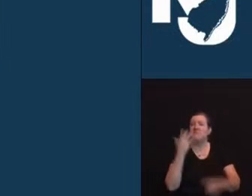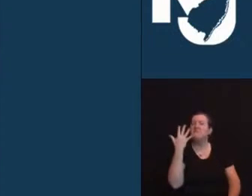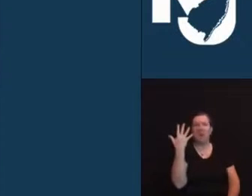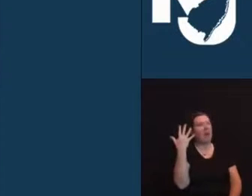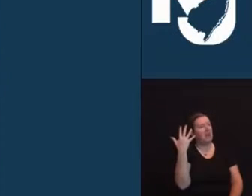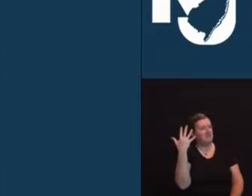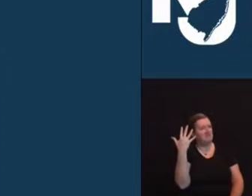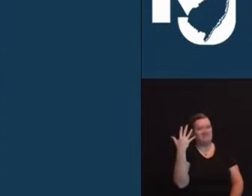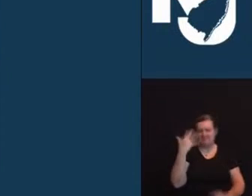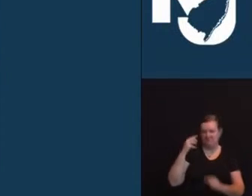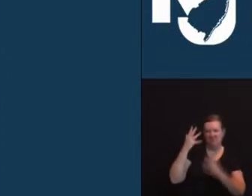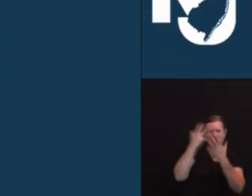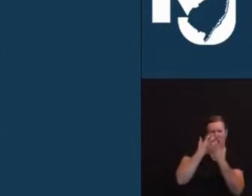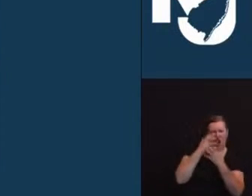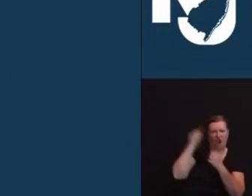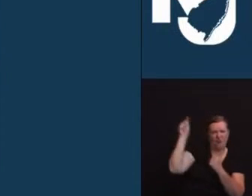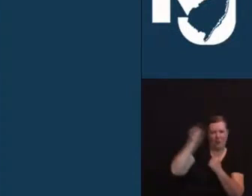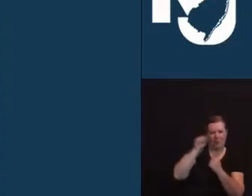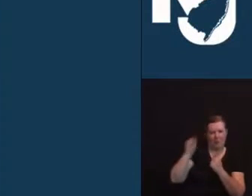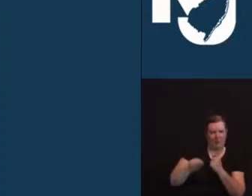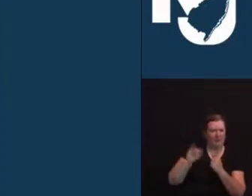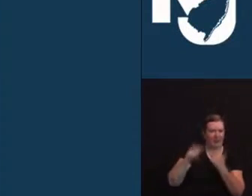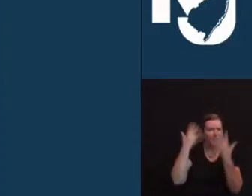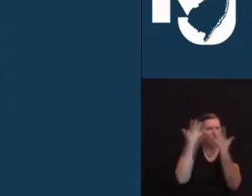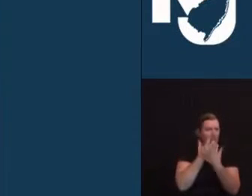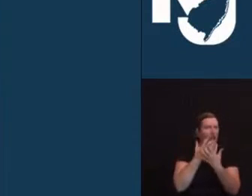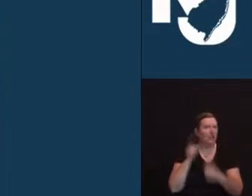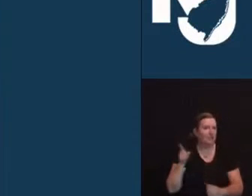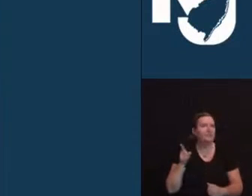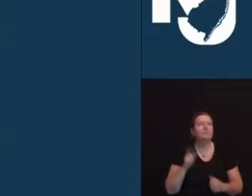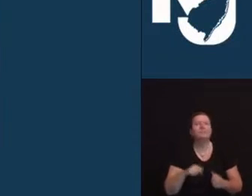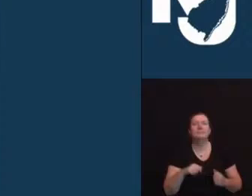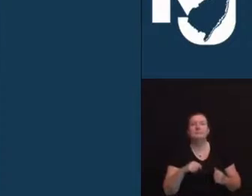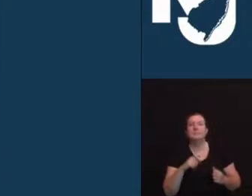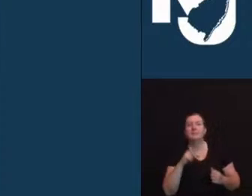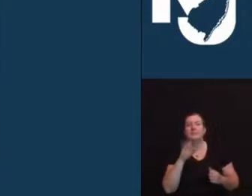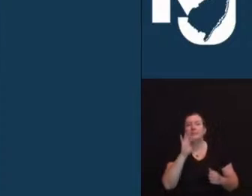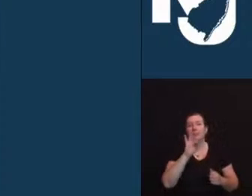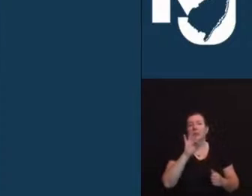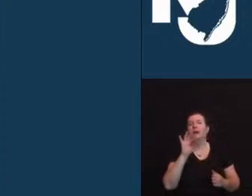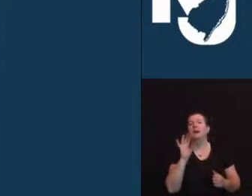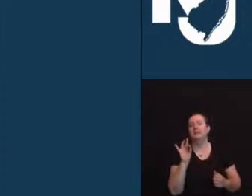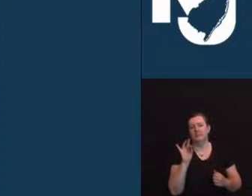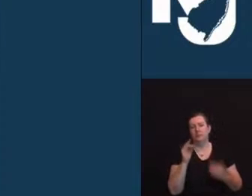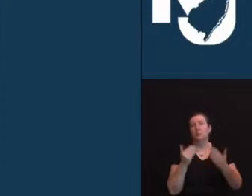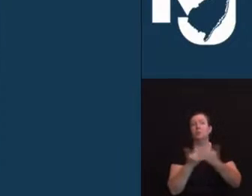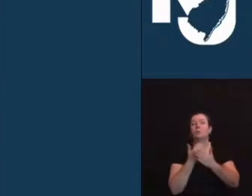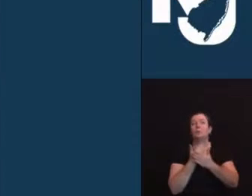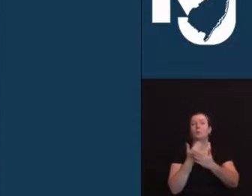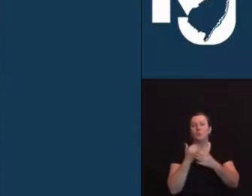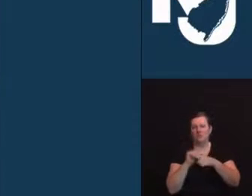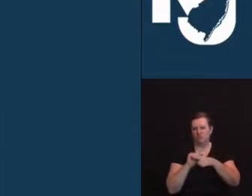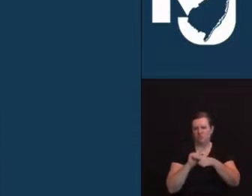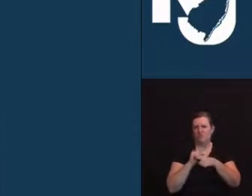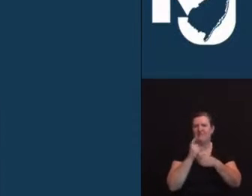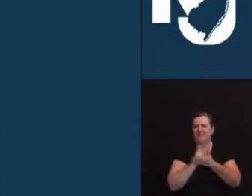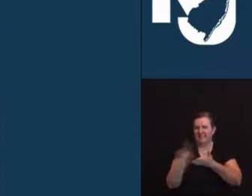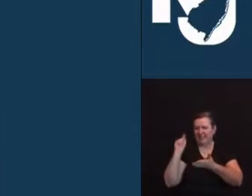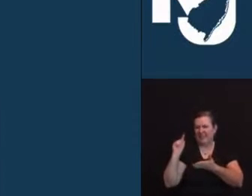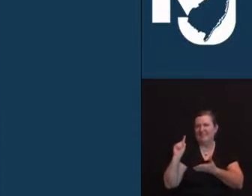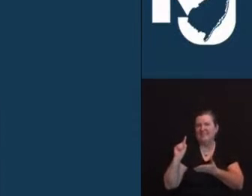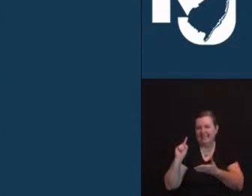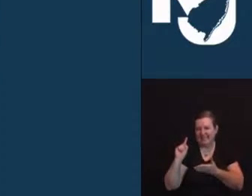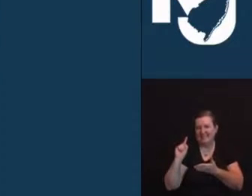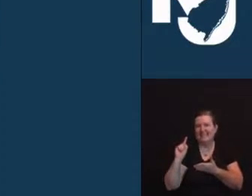98 contact tracers started their training 1 week ago today and will be deployed as they complete it. And an additional 12 surge